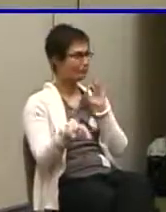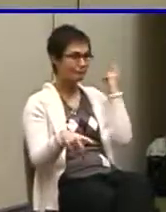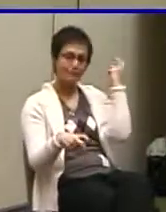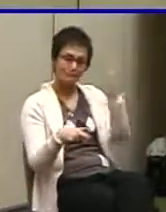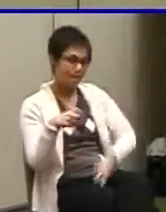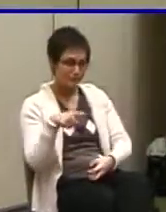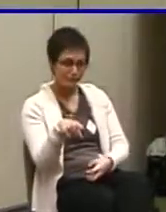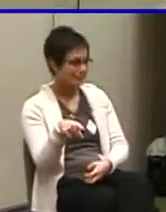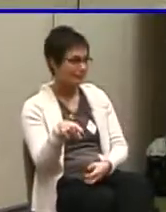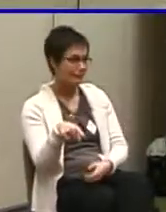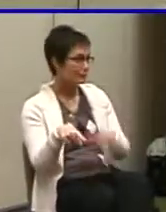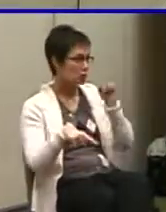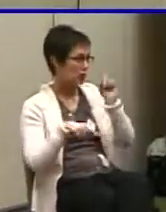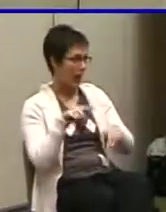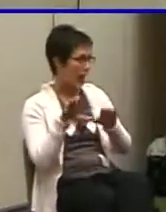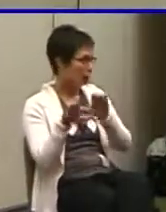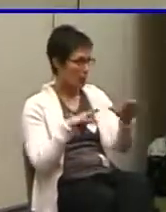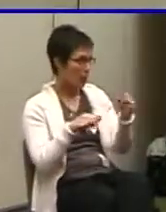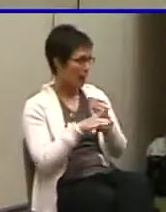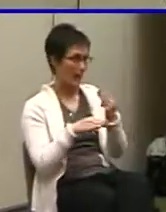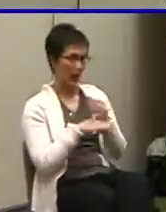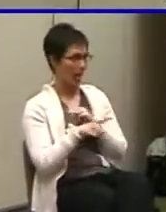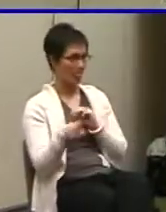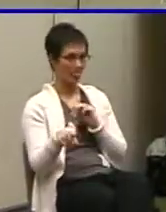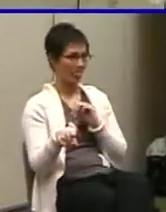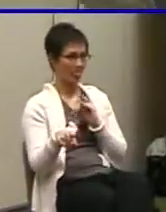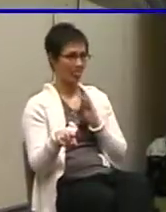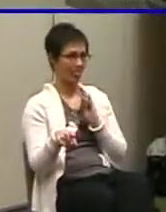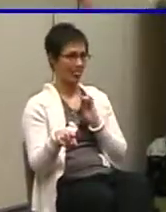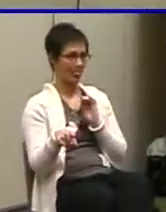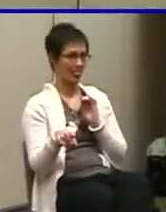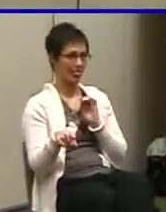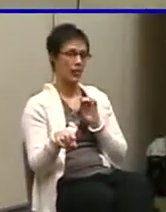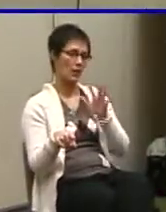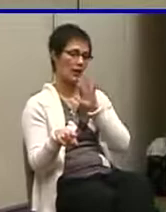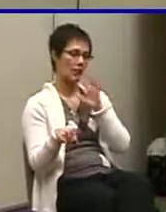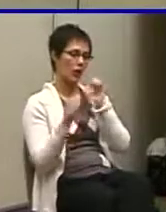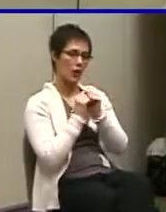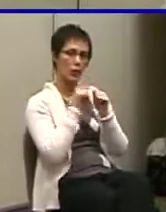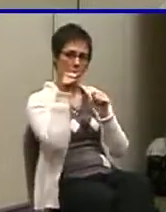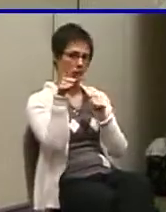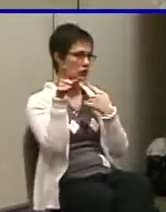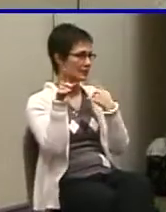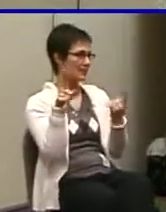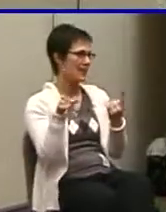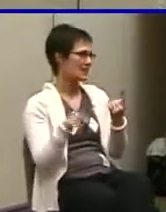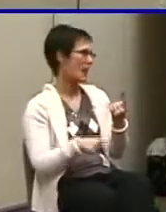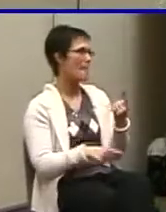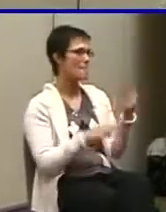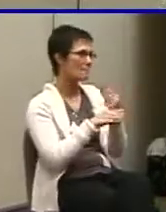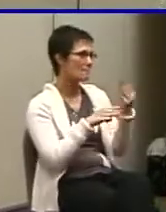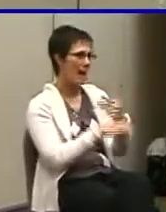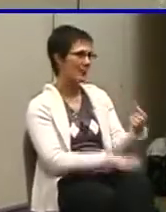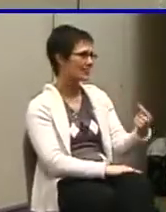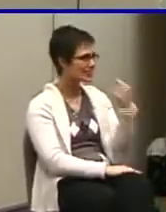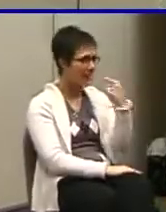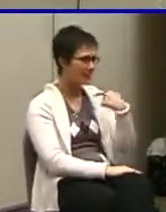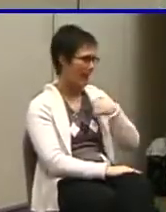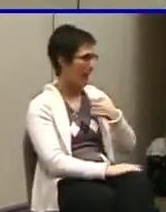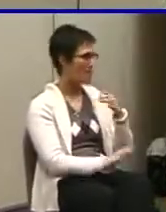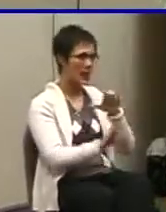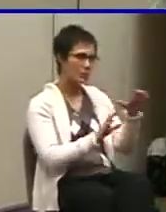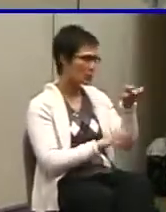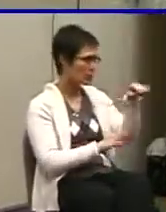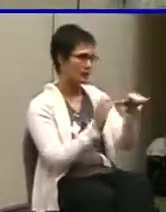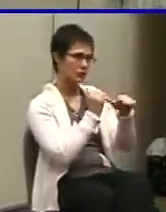analysis of her work, and I realize she can't do this work. When I talk to her, she says, you know what, math sucks, I'm not doing this shit, I hate the teacher, I hate everything